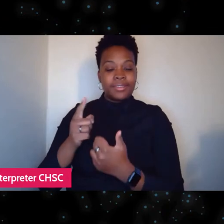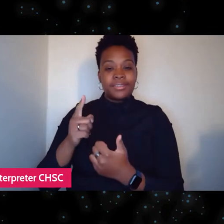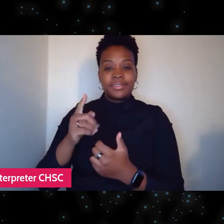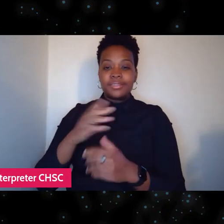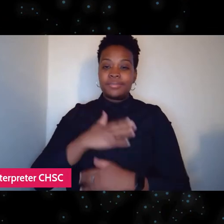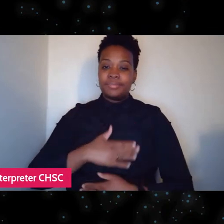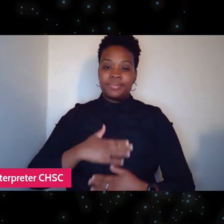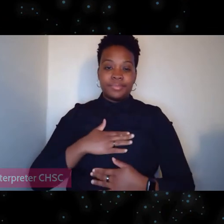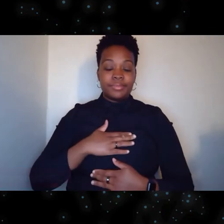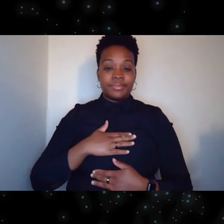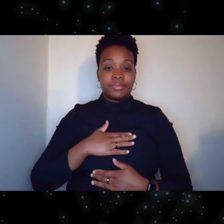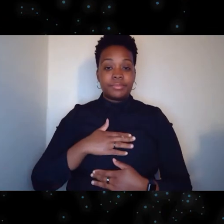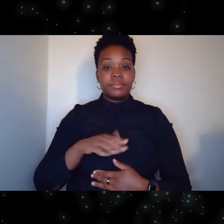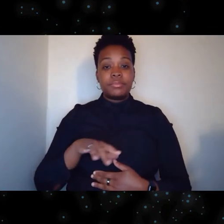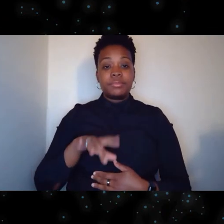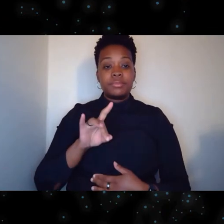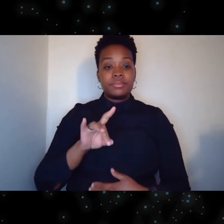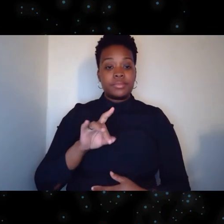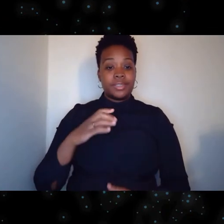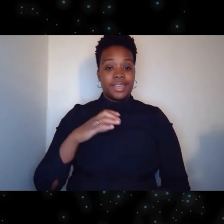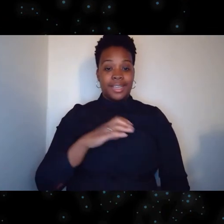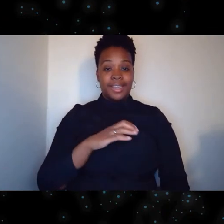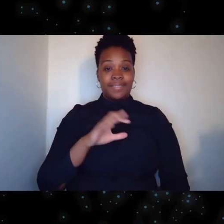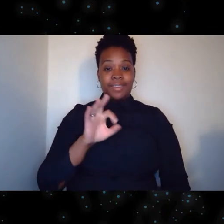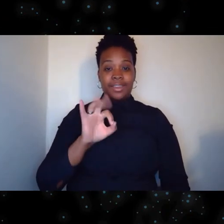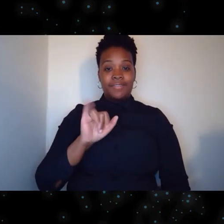Simply find your way to